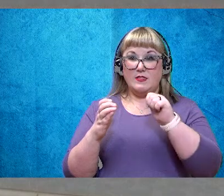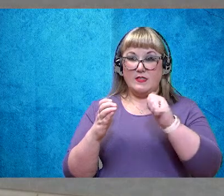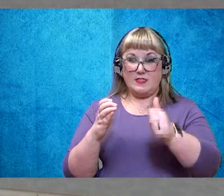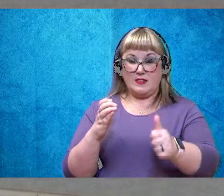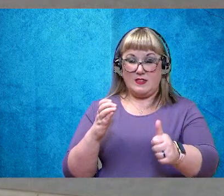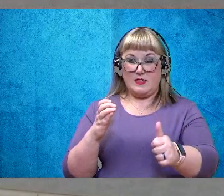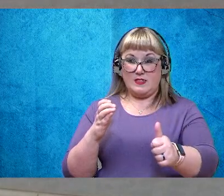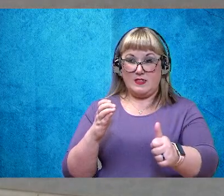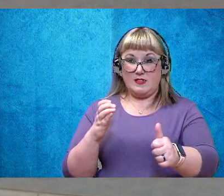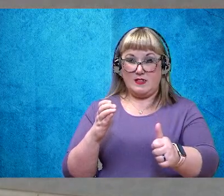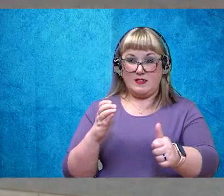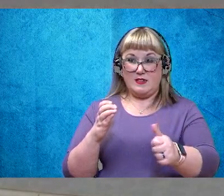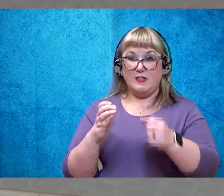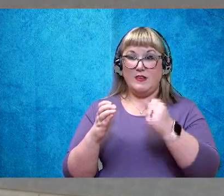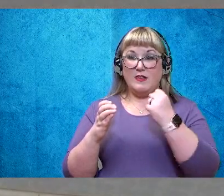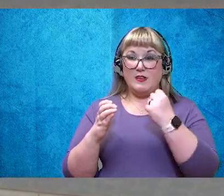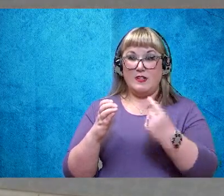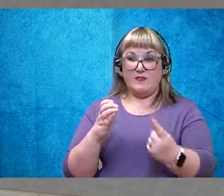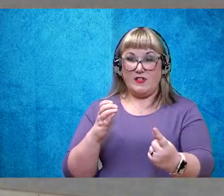10,